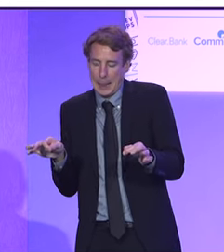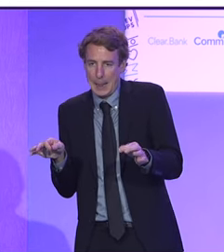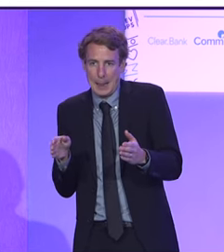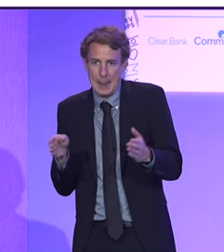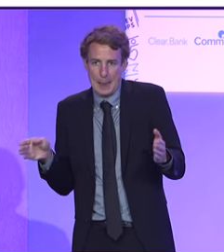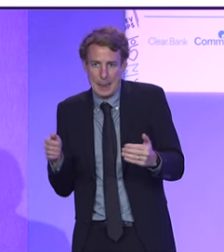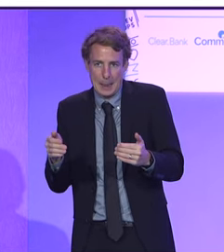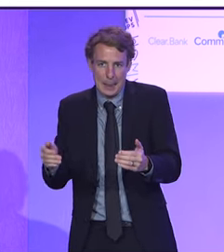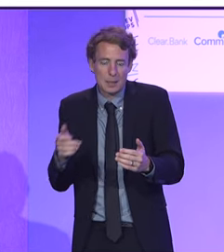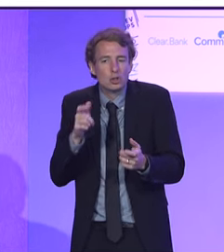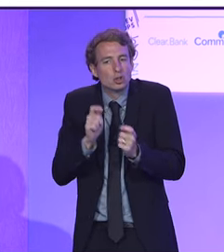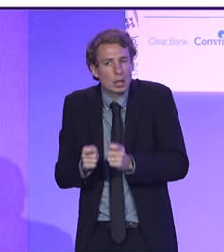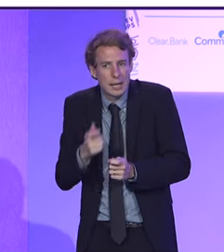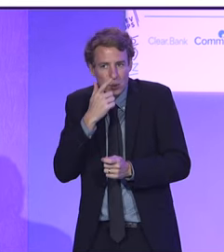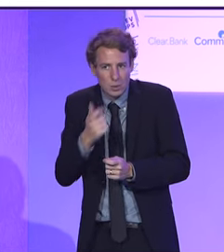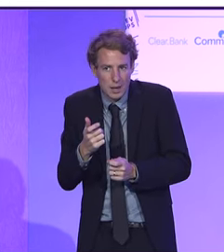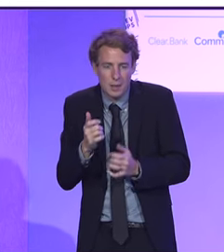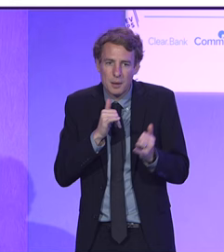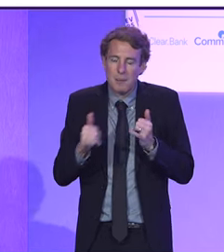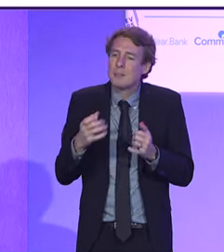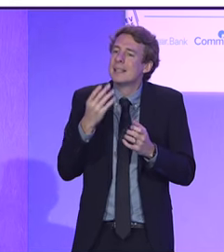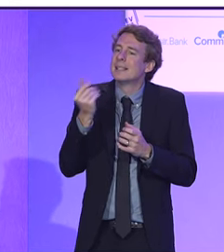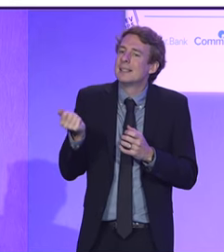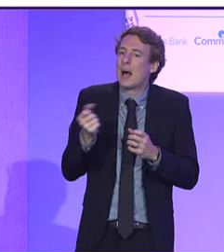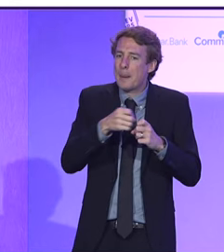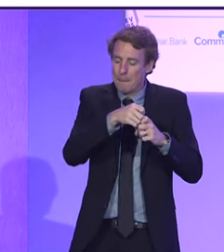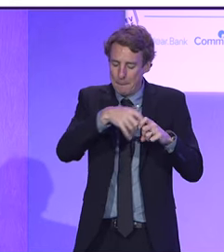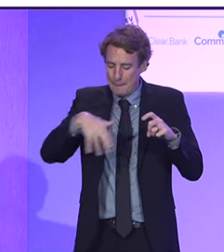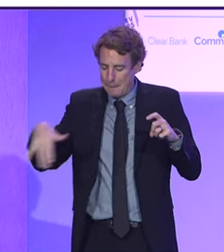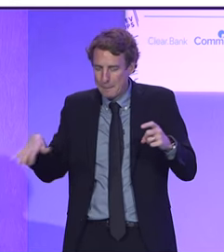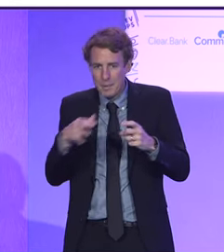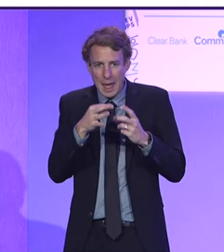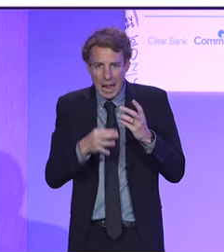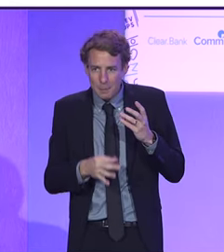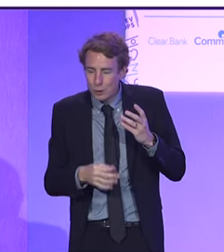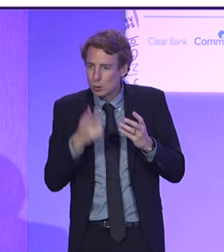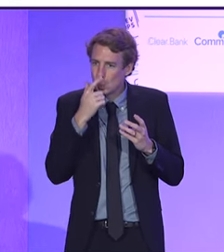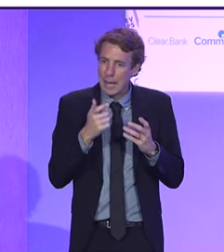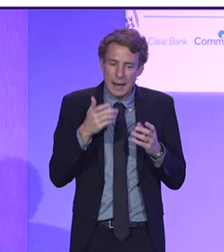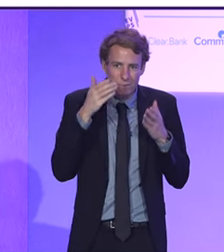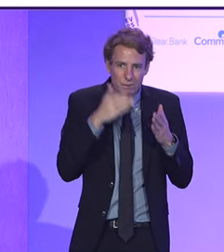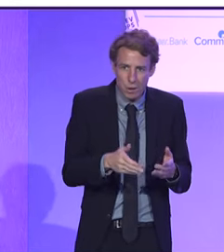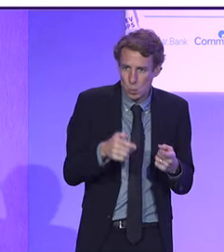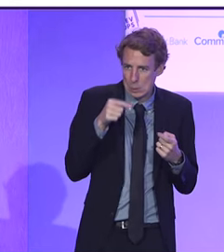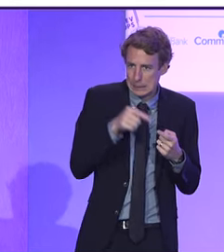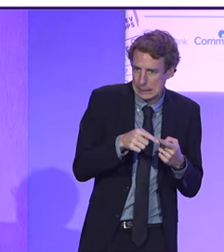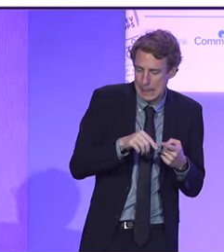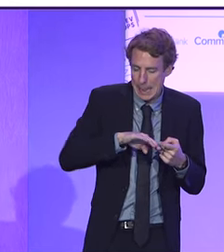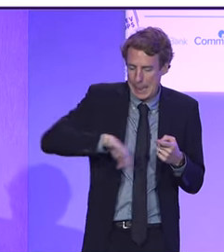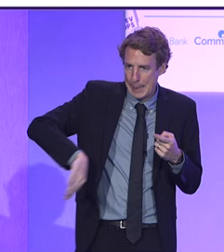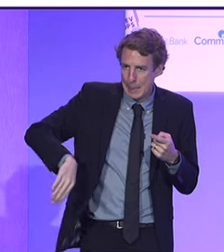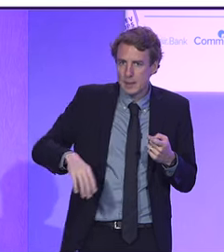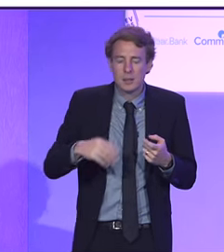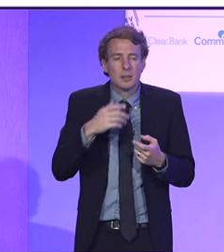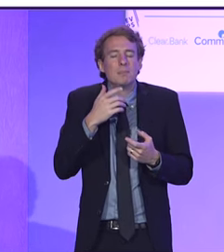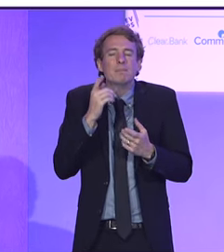some elements and just focus on a subsystem. There's no right or wrong again. It's really just dependent on what exactly you're trying to understand